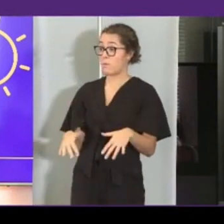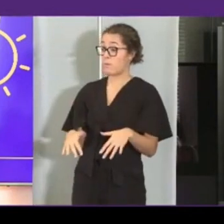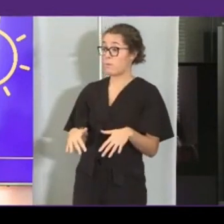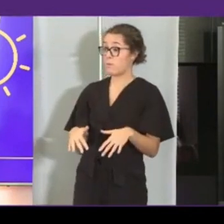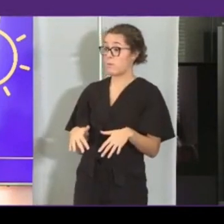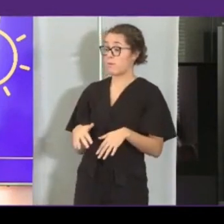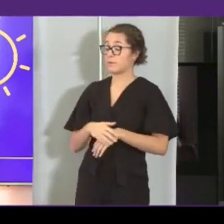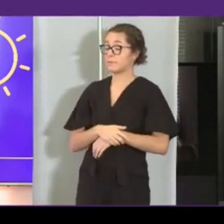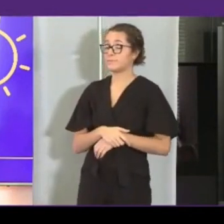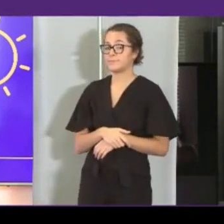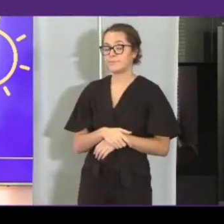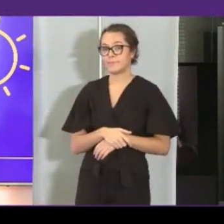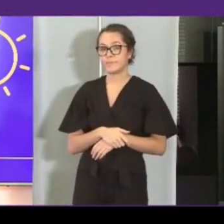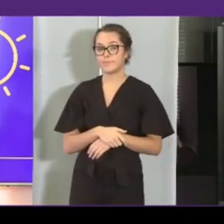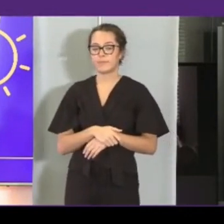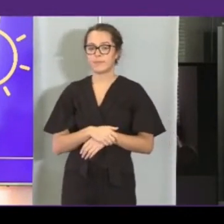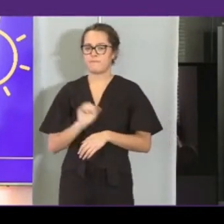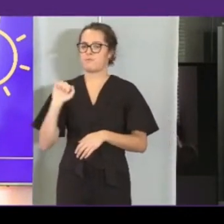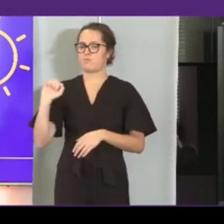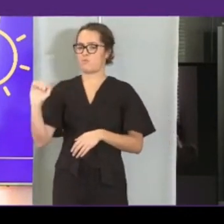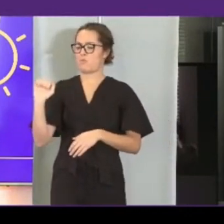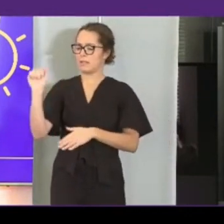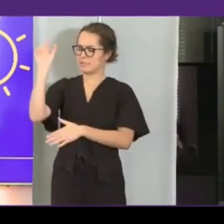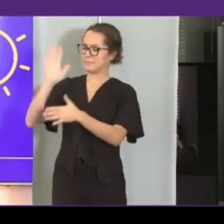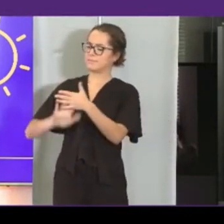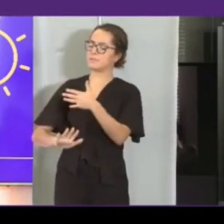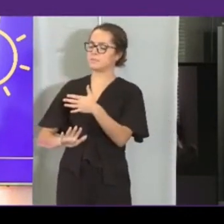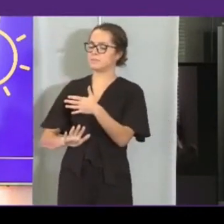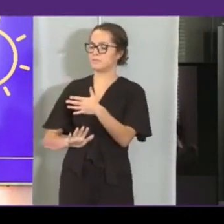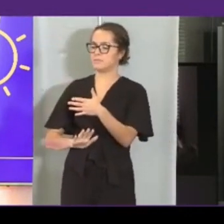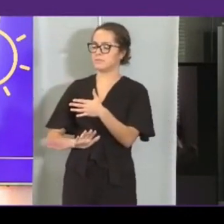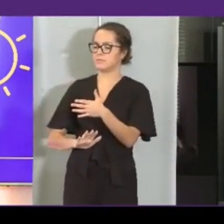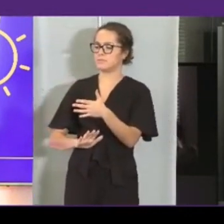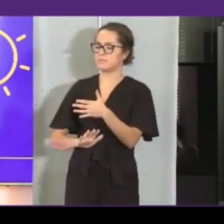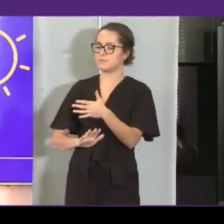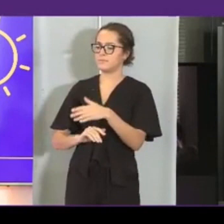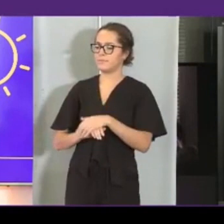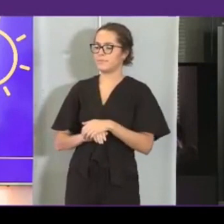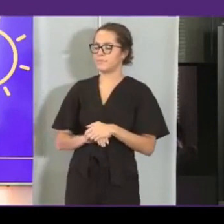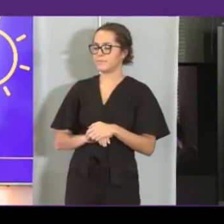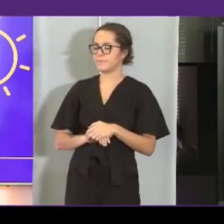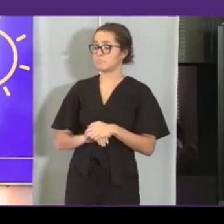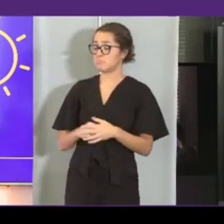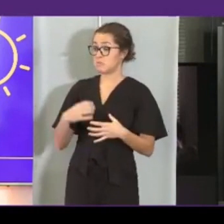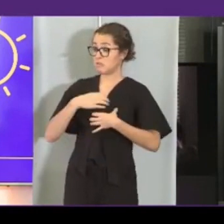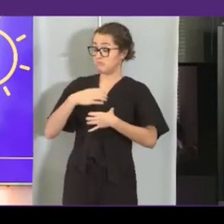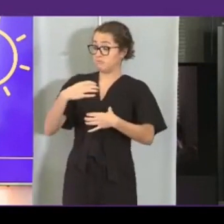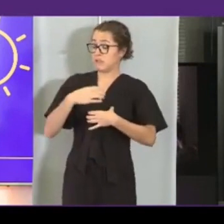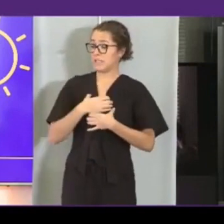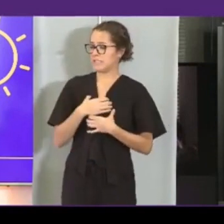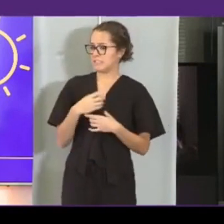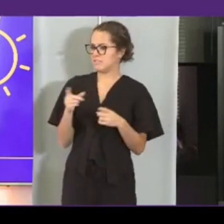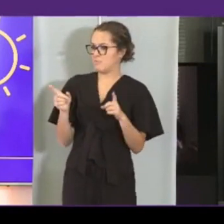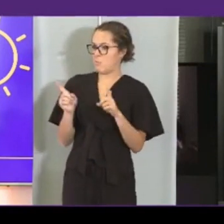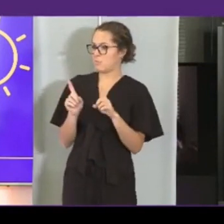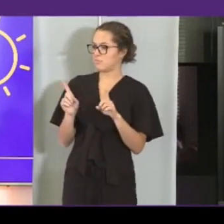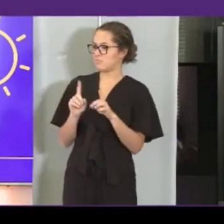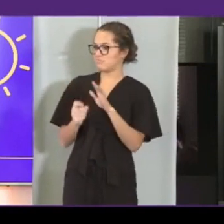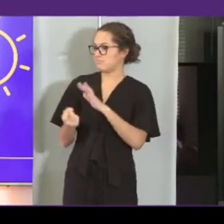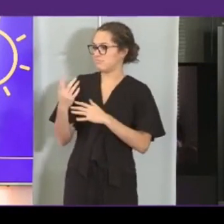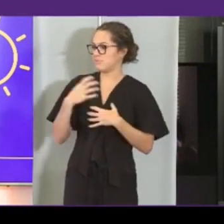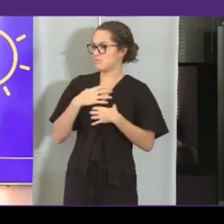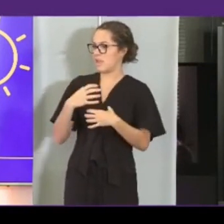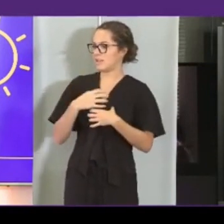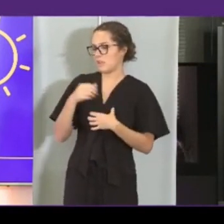Sorry, and then in terms of your own experience, one of the things that have surprised you, just in terms of how much you've described a